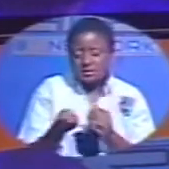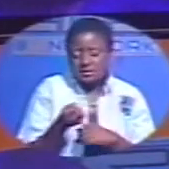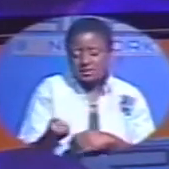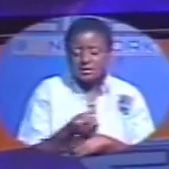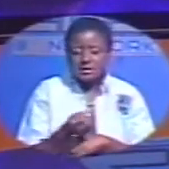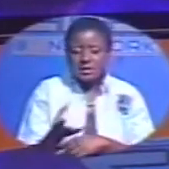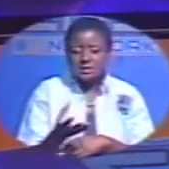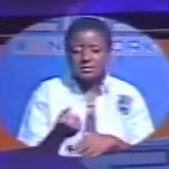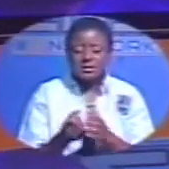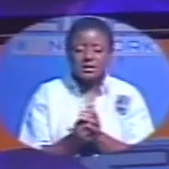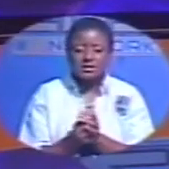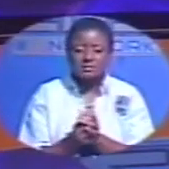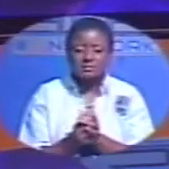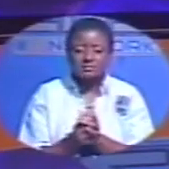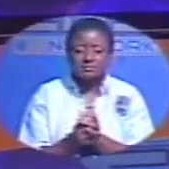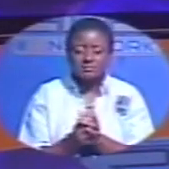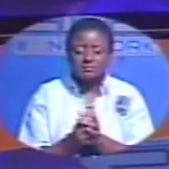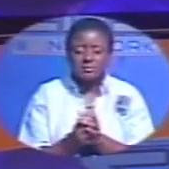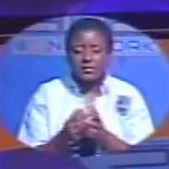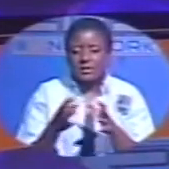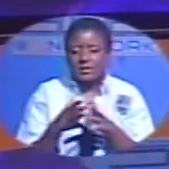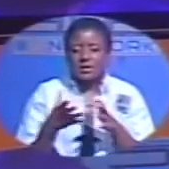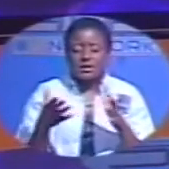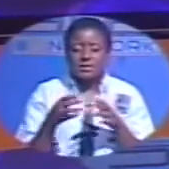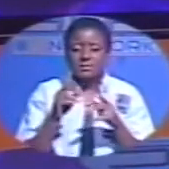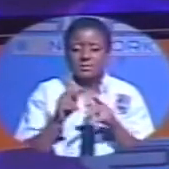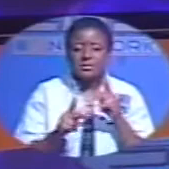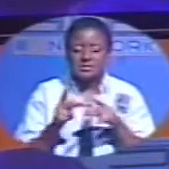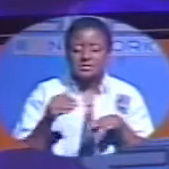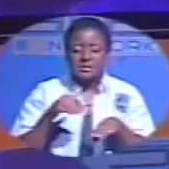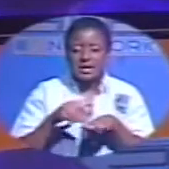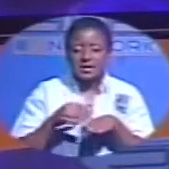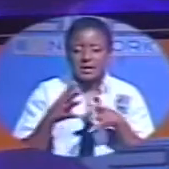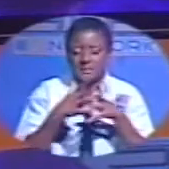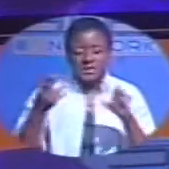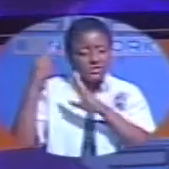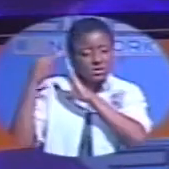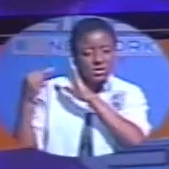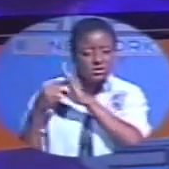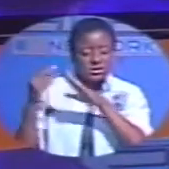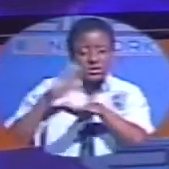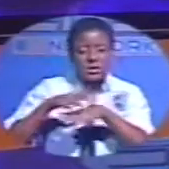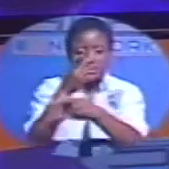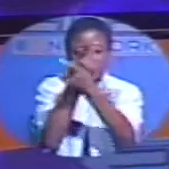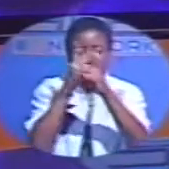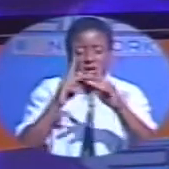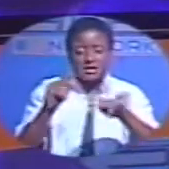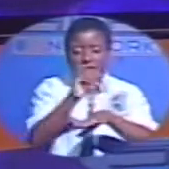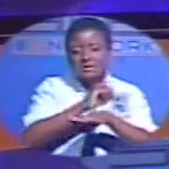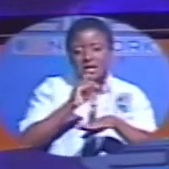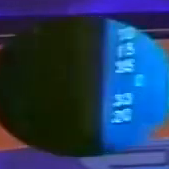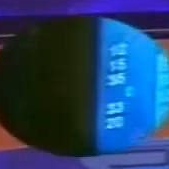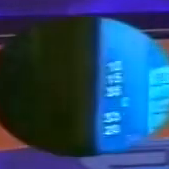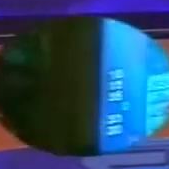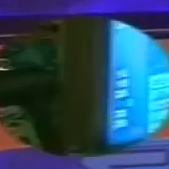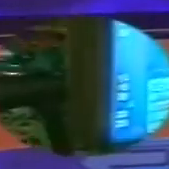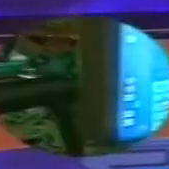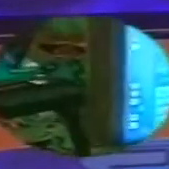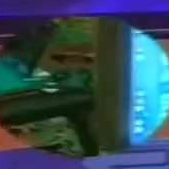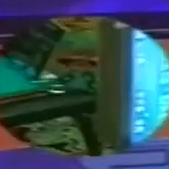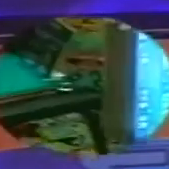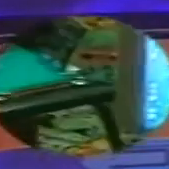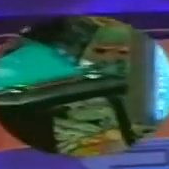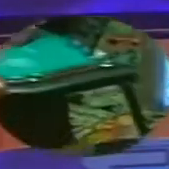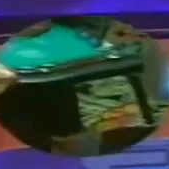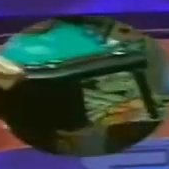Today, an executive at a major resort on Paradise Island expressed his views on the issue. Aldovis Munnings has that story. Since it's illegal